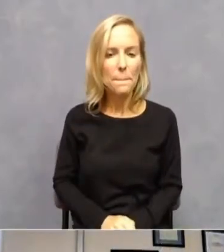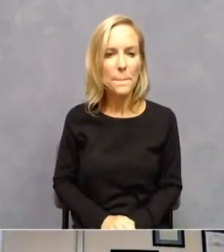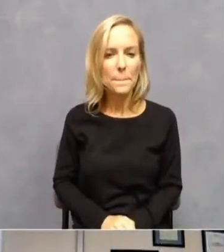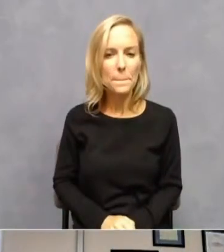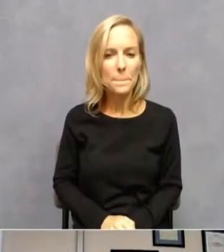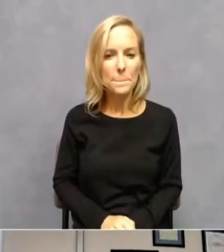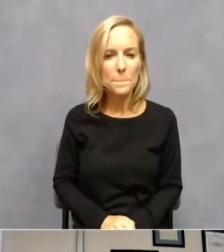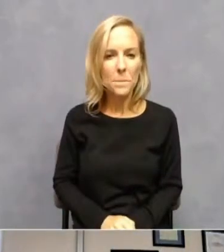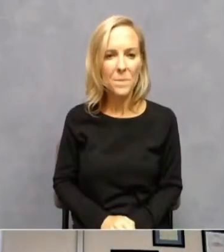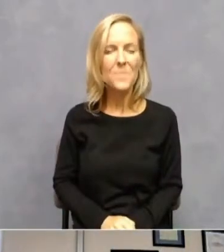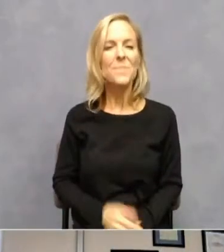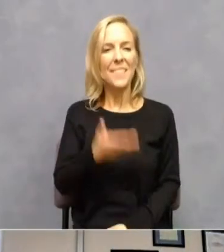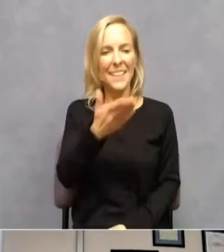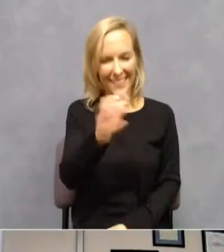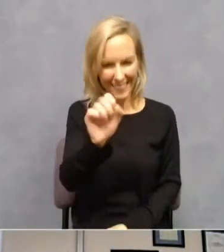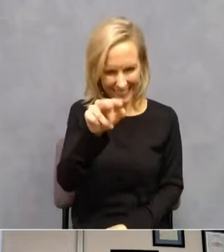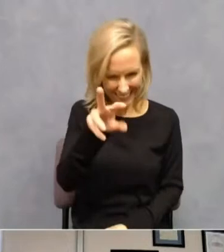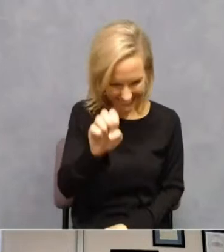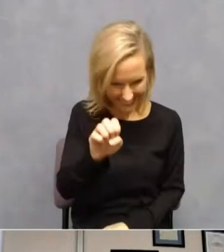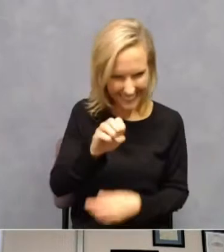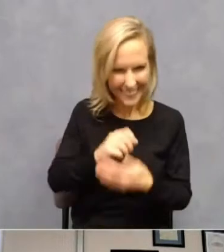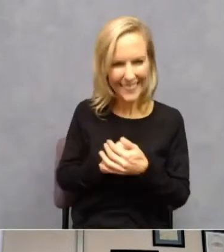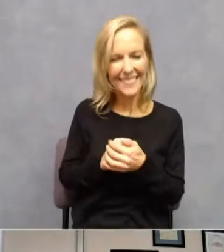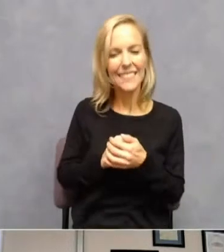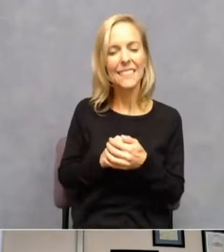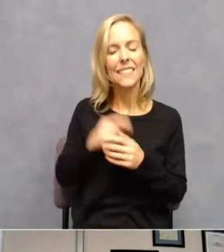There he is. This one's from Stu